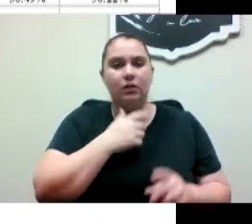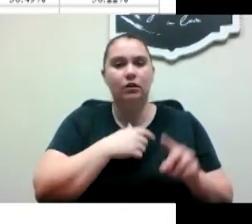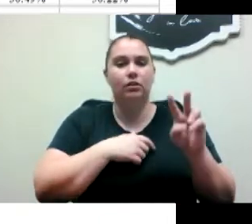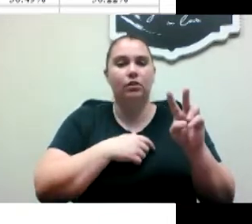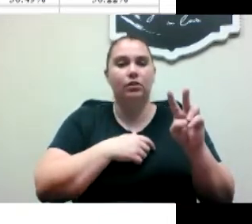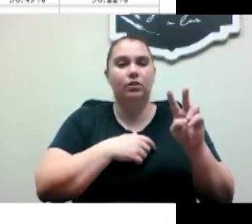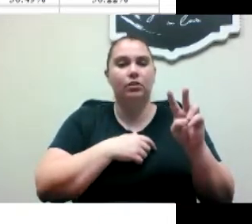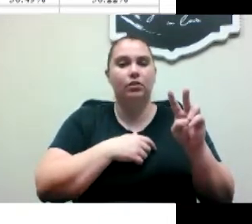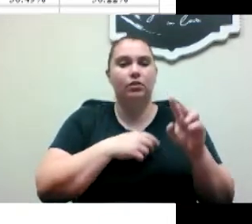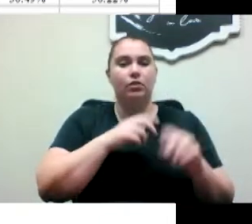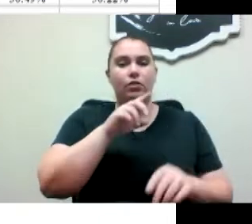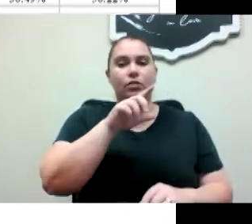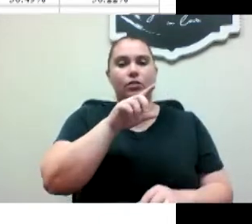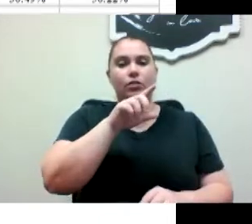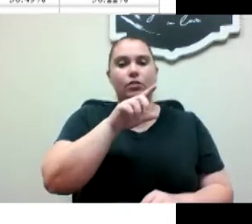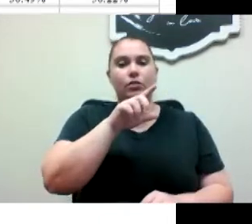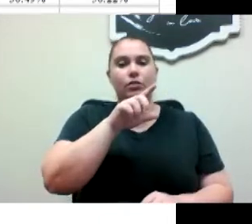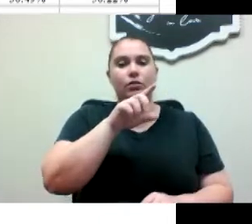21906.